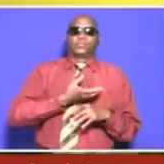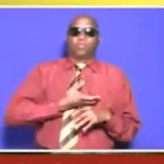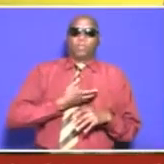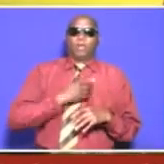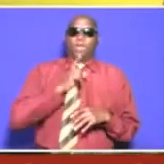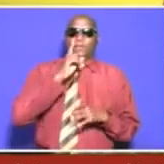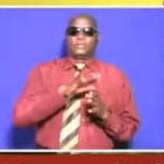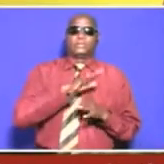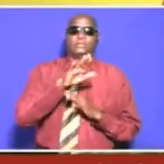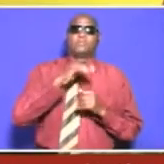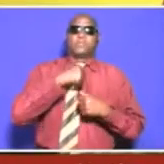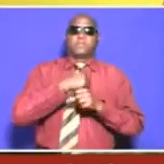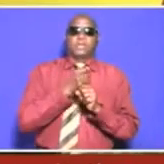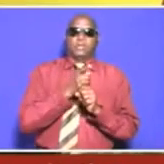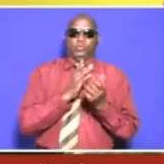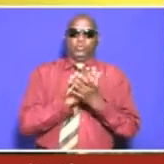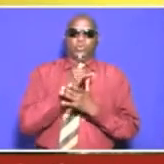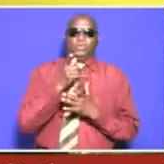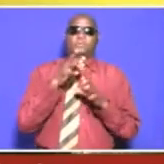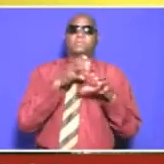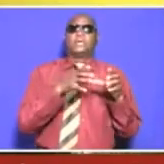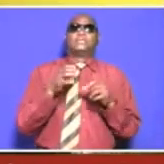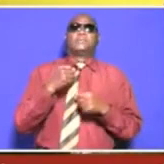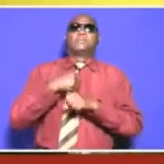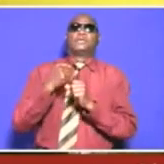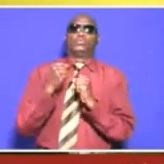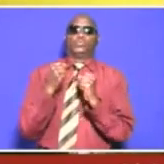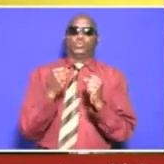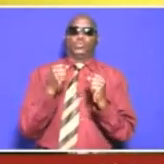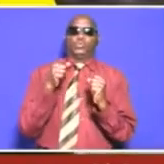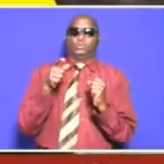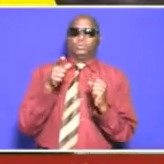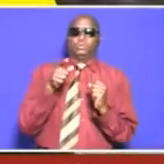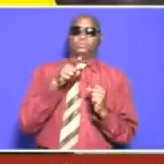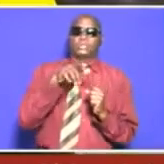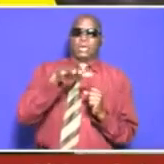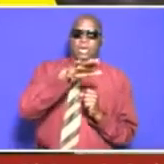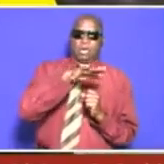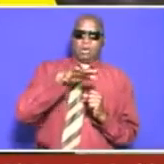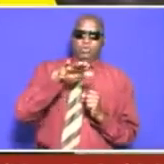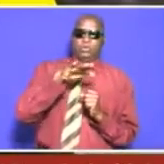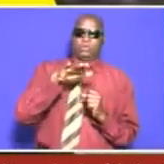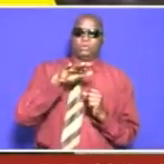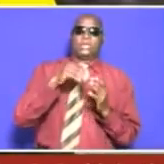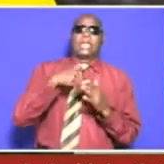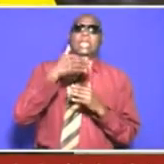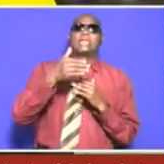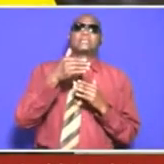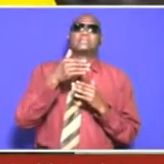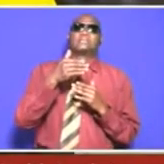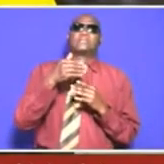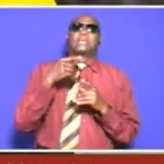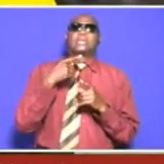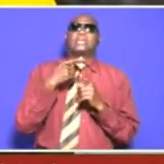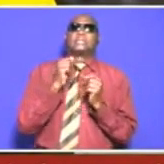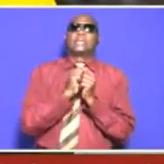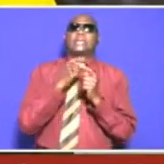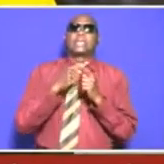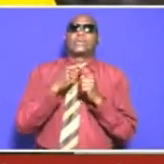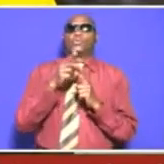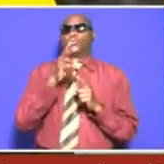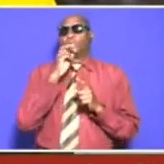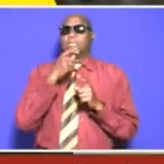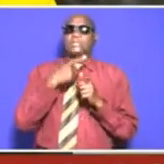is strengthened and is a party that will be around not in the next 10 years, not in the next 20